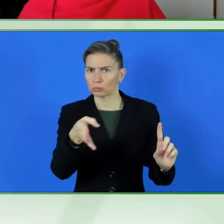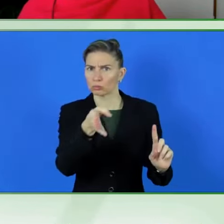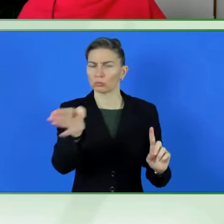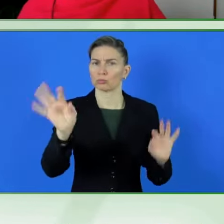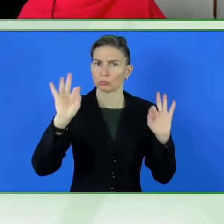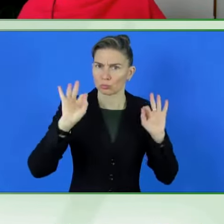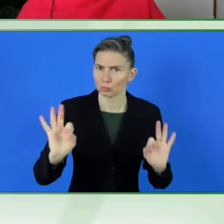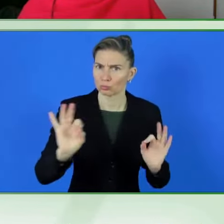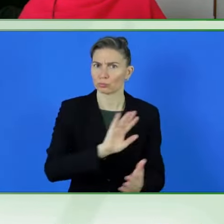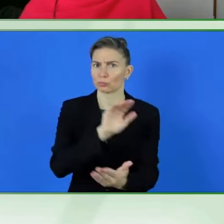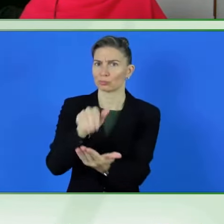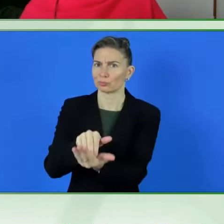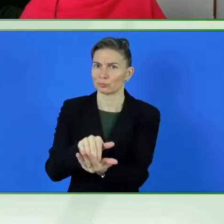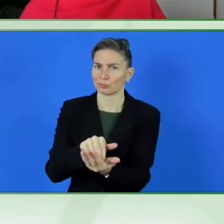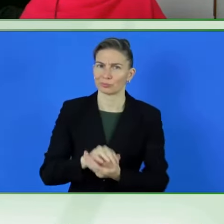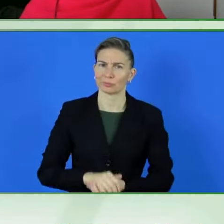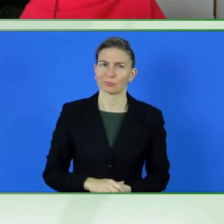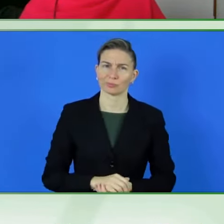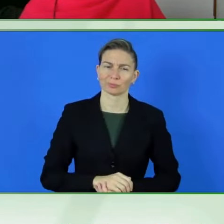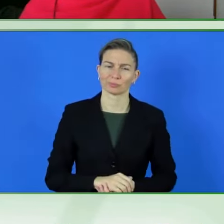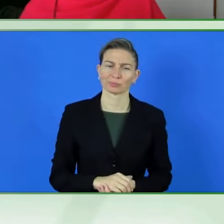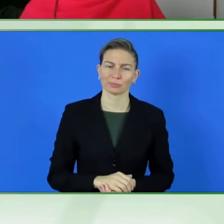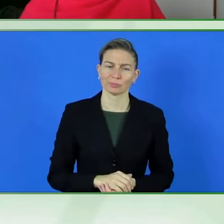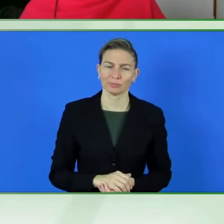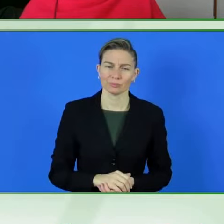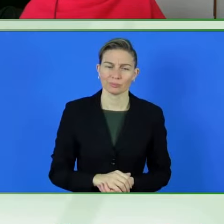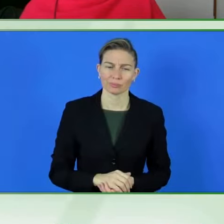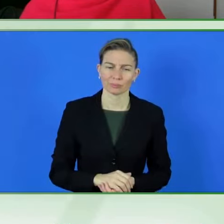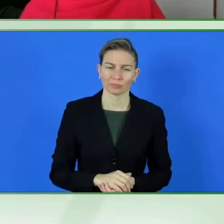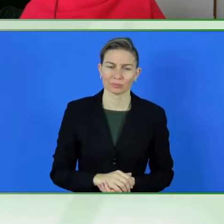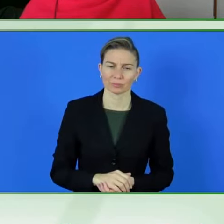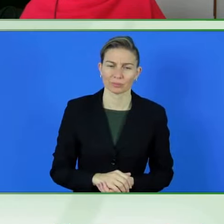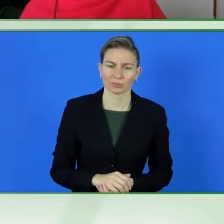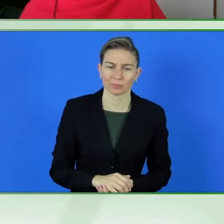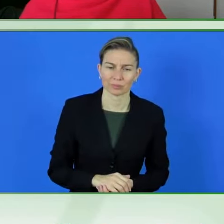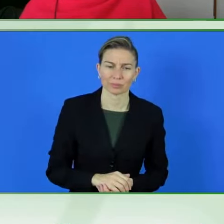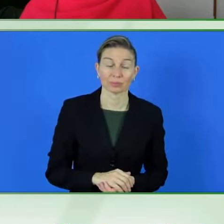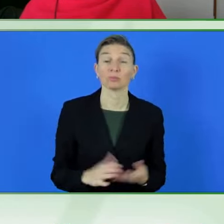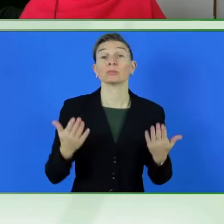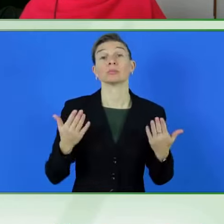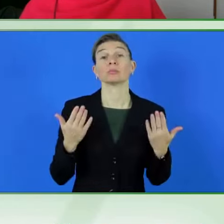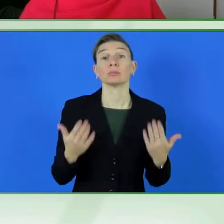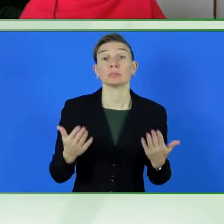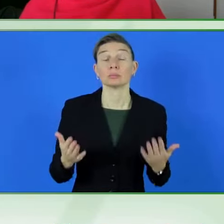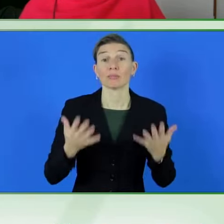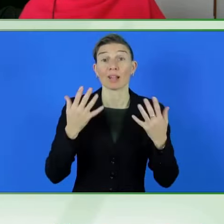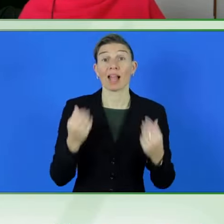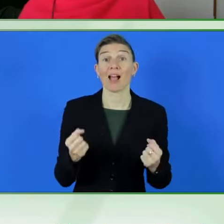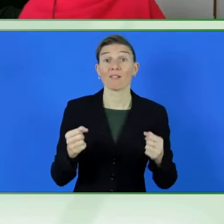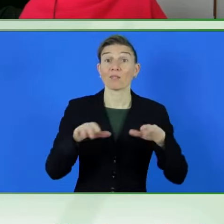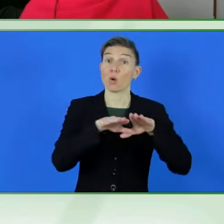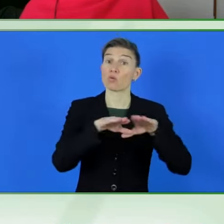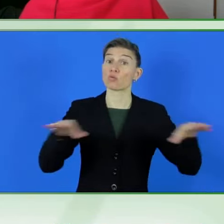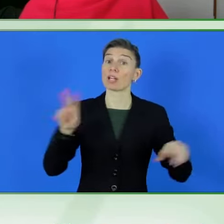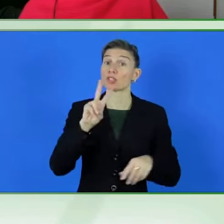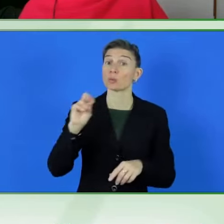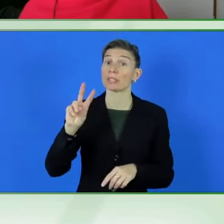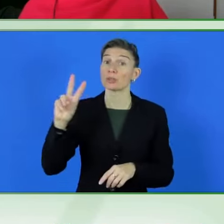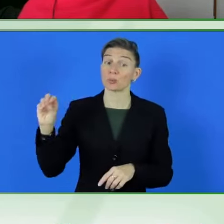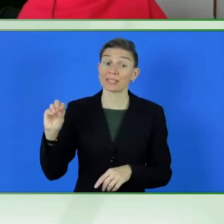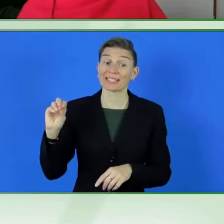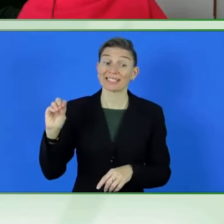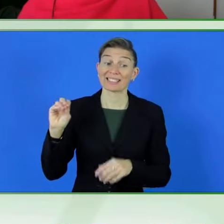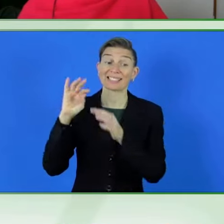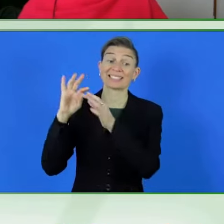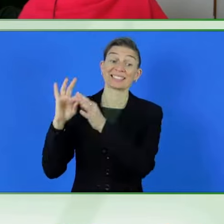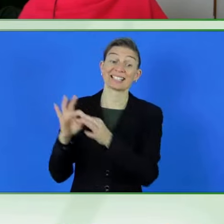We are currently implementing a Horizon 2020 project under short name TRIPS. The